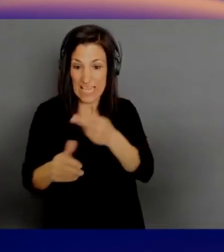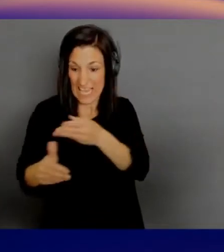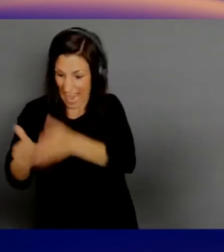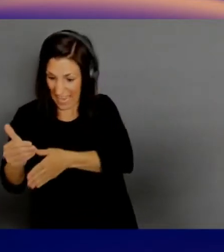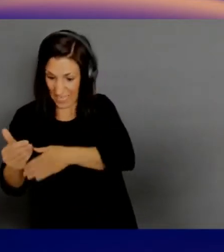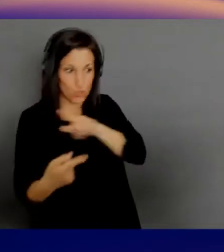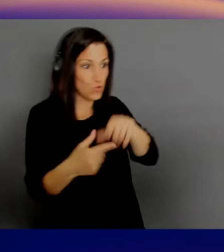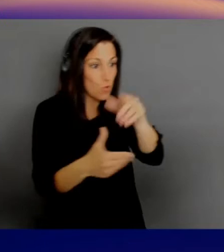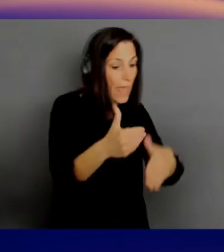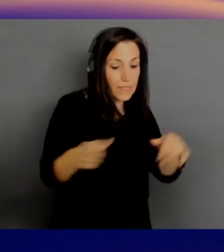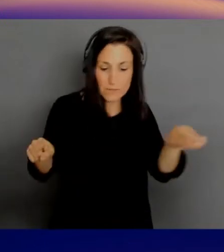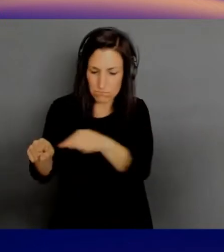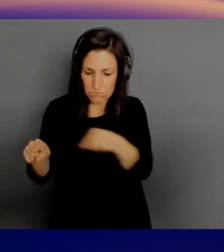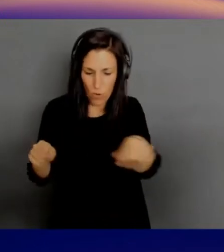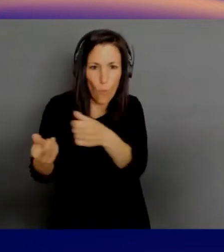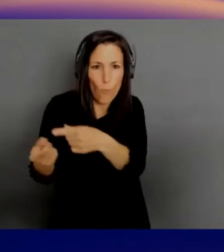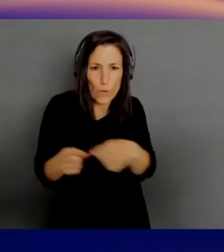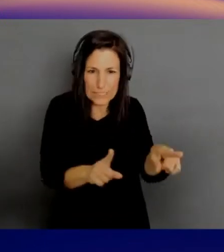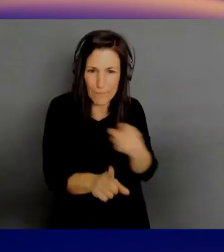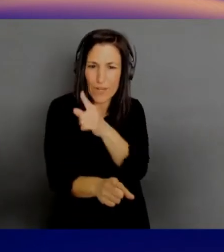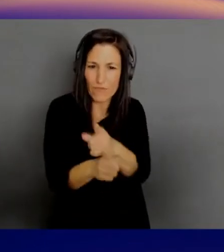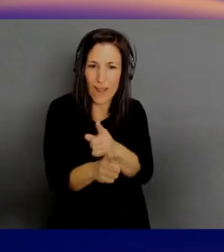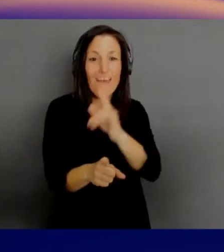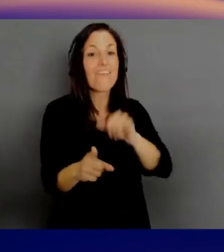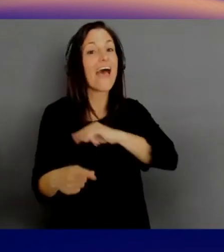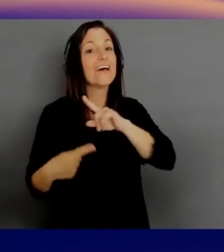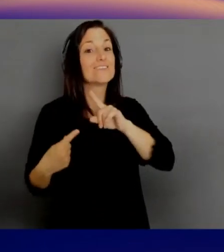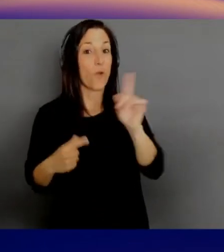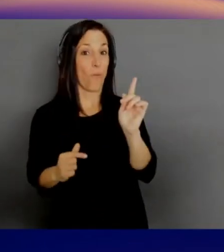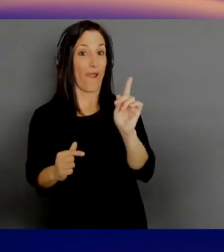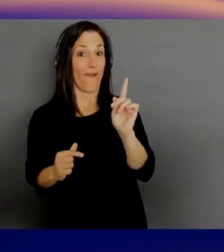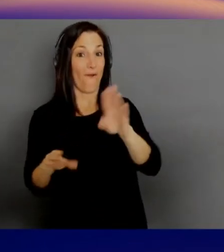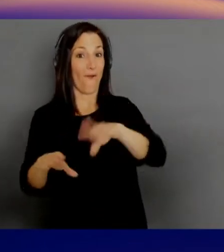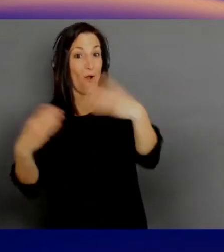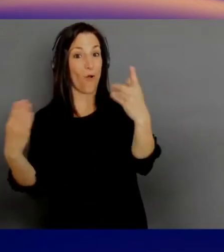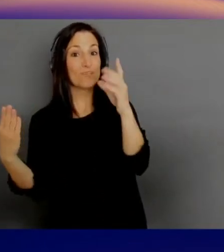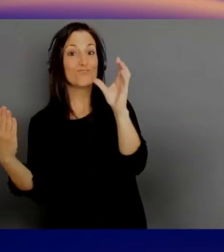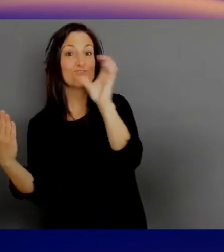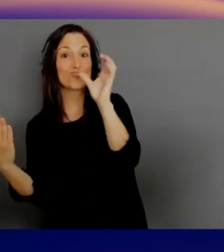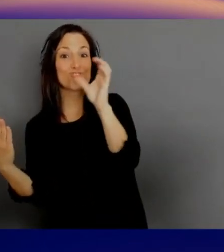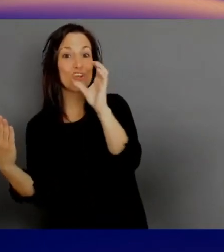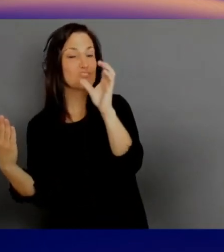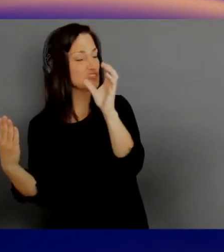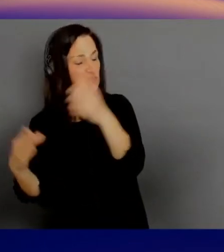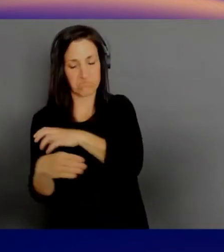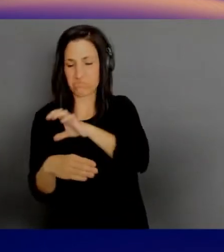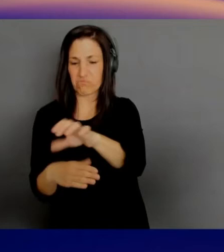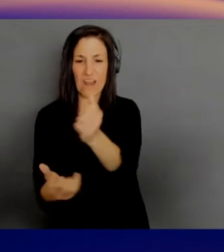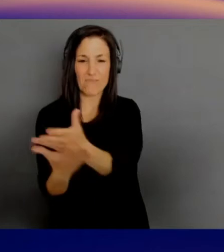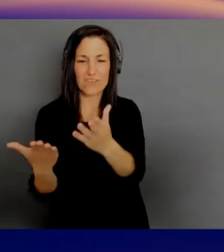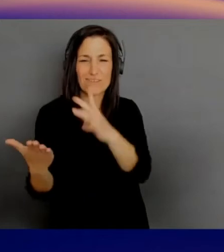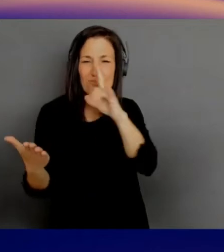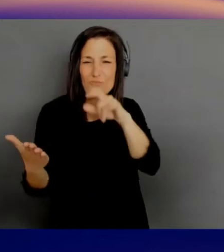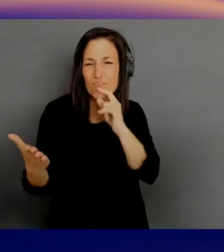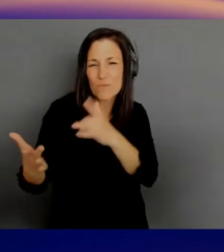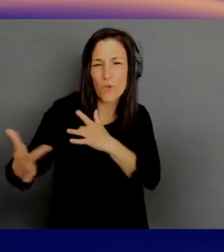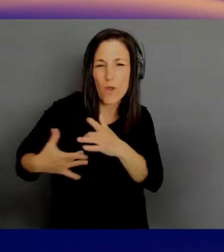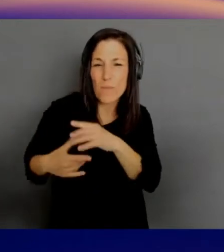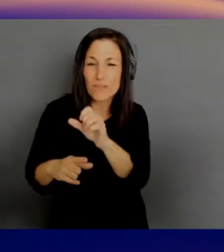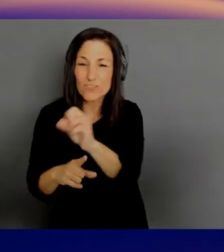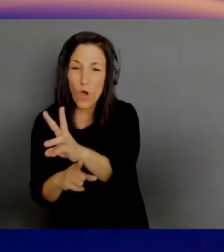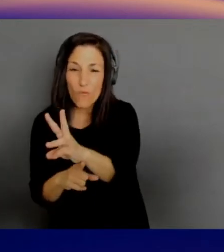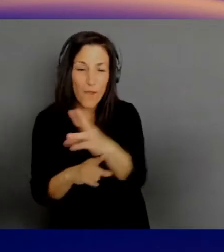That is where Amazon OpenSearch powers all the features to you so that you don't worry about software, hardware, you focus on building your applications,